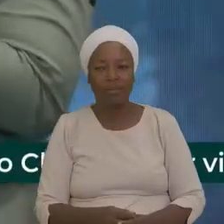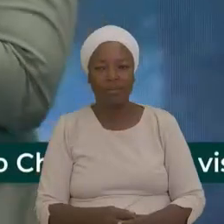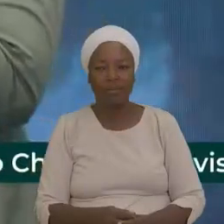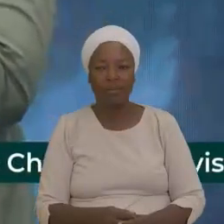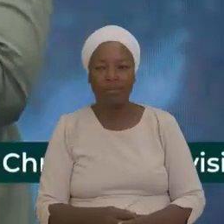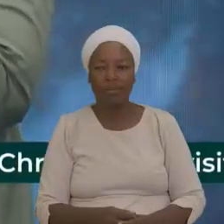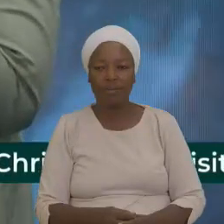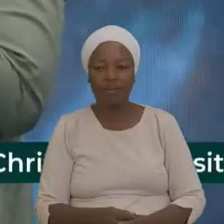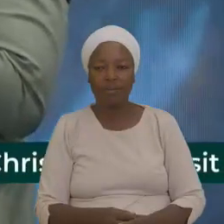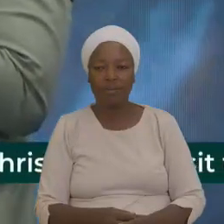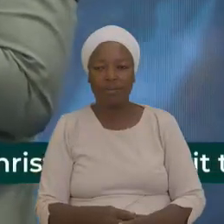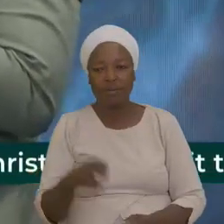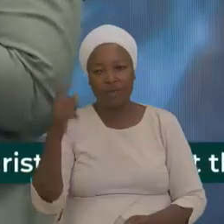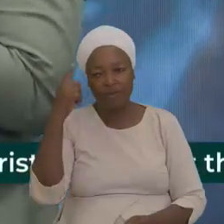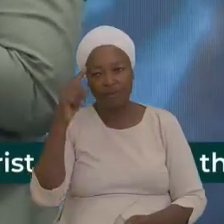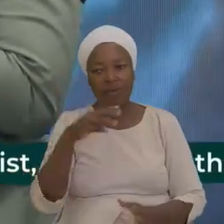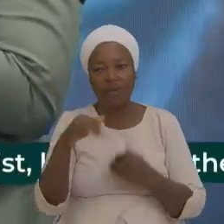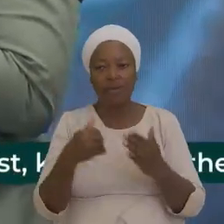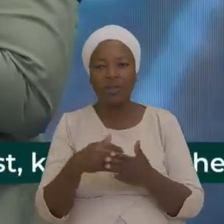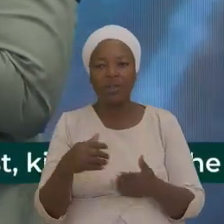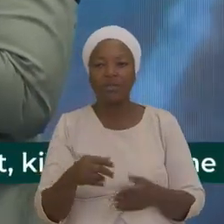For the new converts,